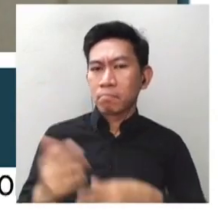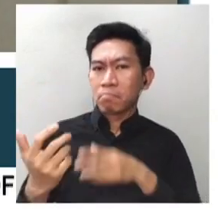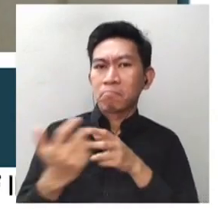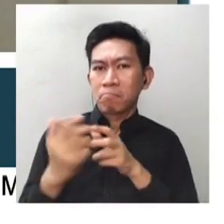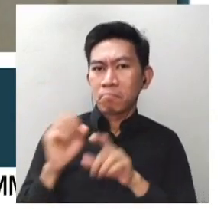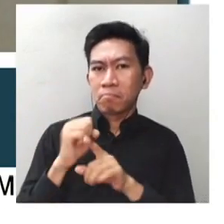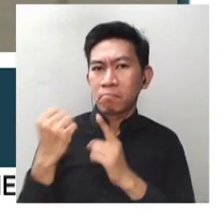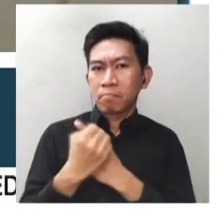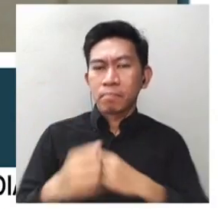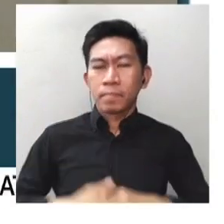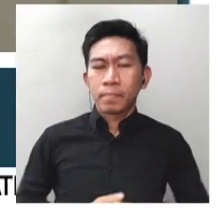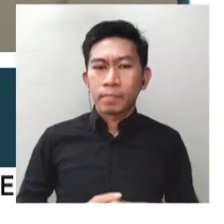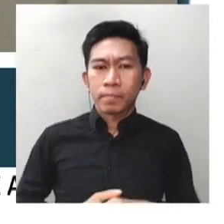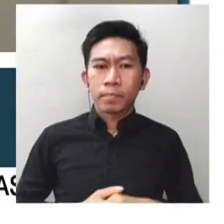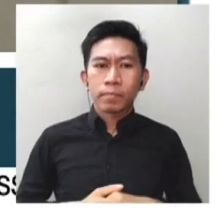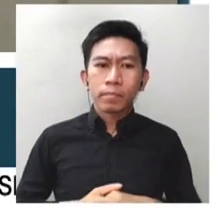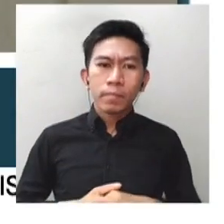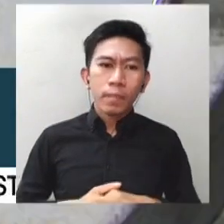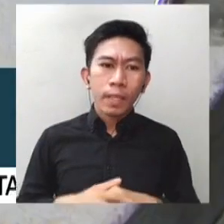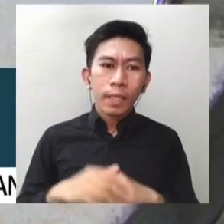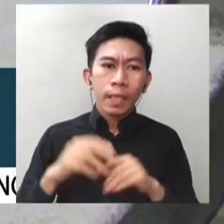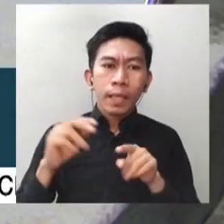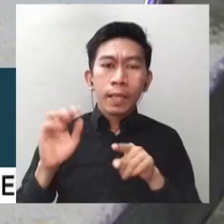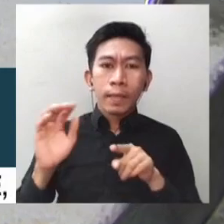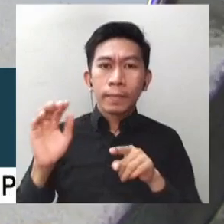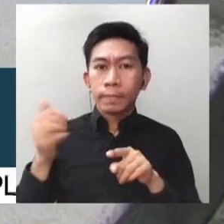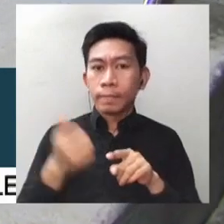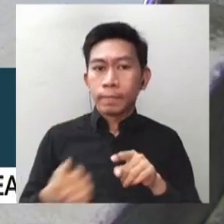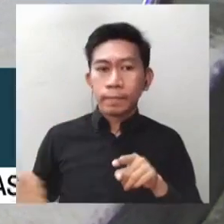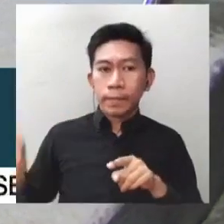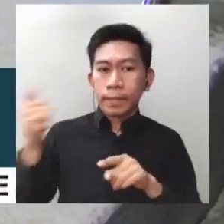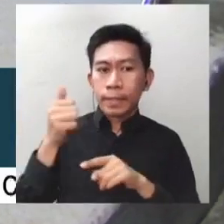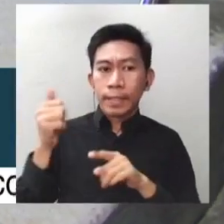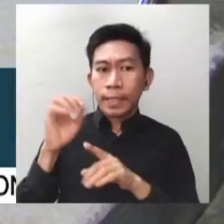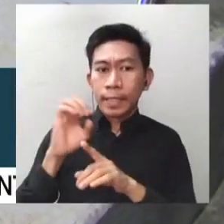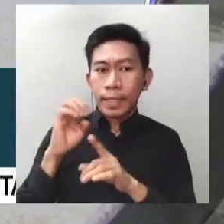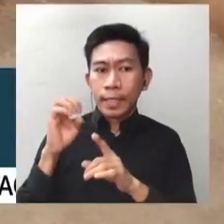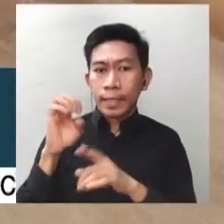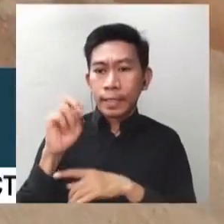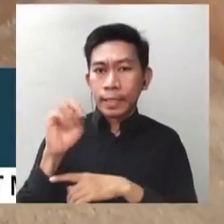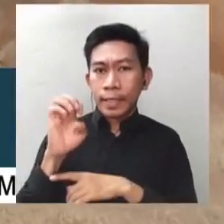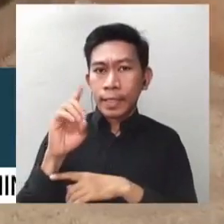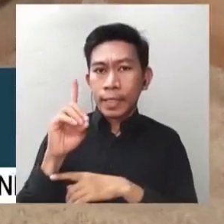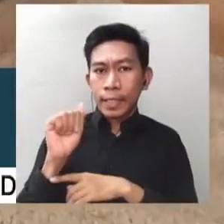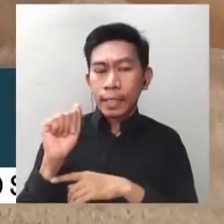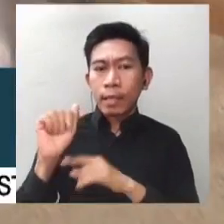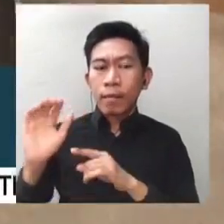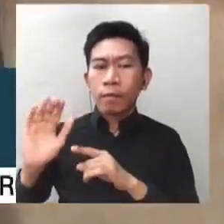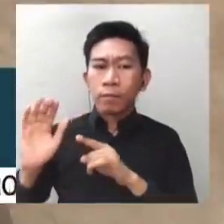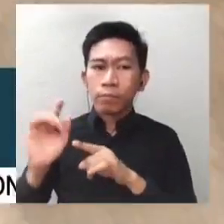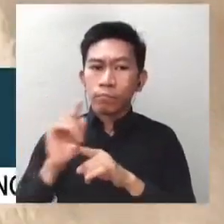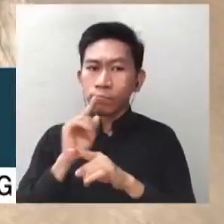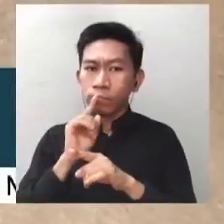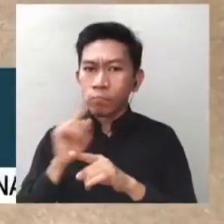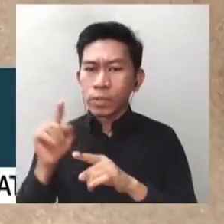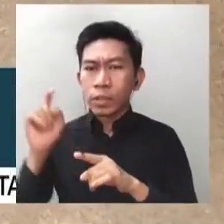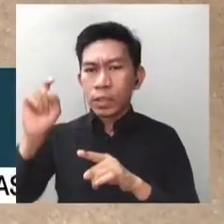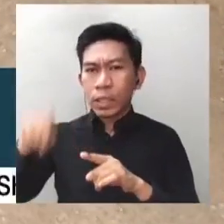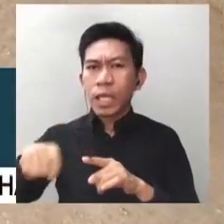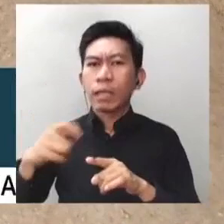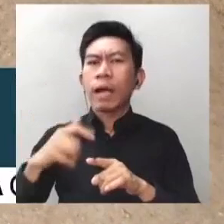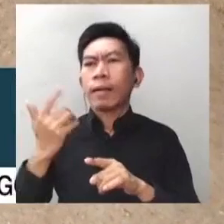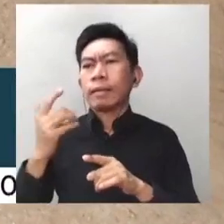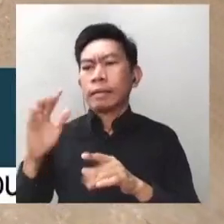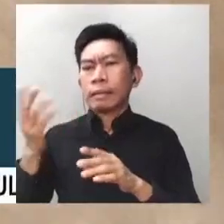National Economic and Development Chief Chelito Habito, he believes the government must go after cartels instead of implementing a price cap.